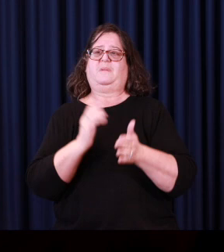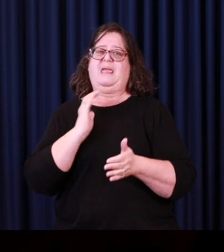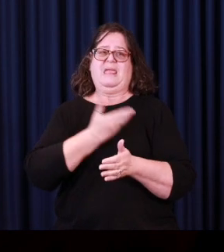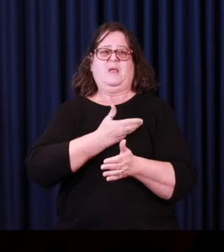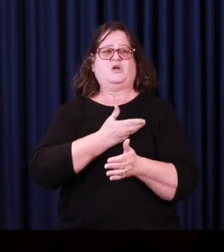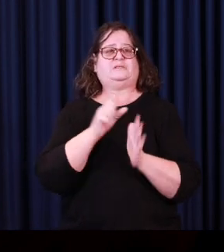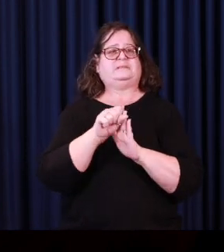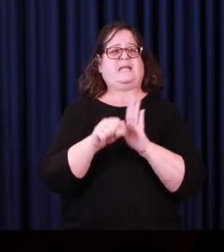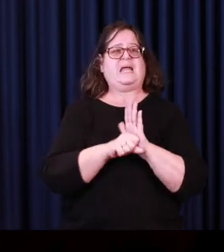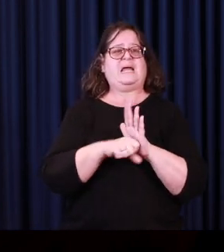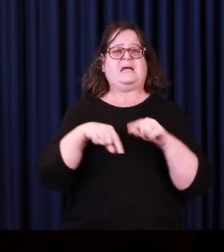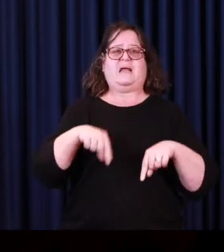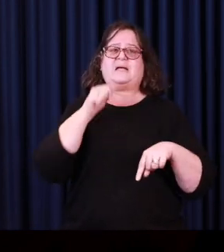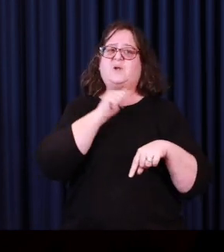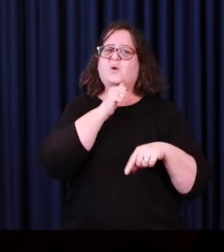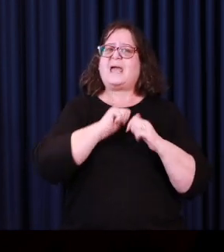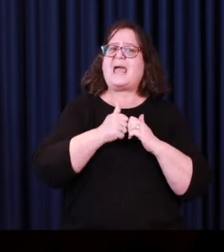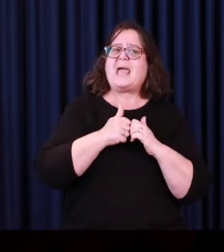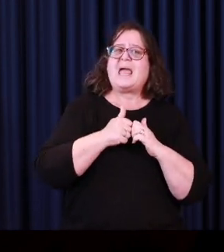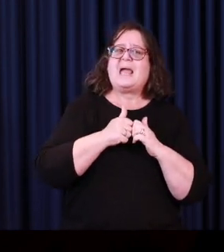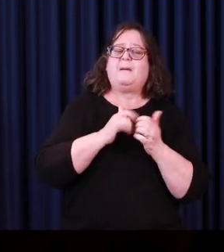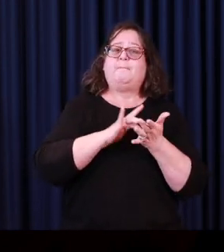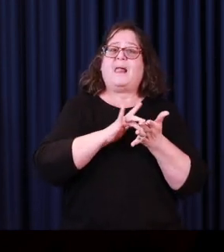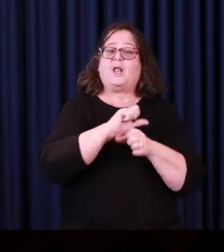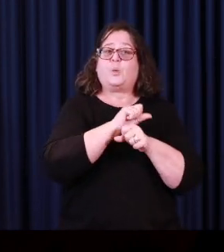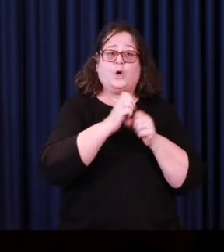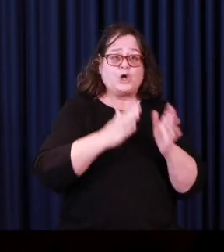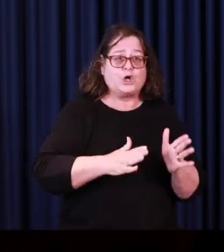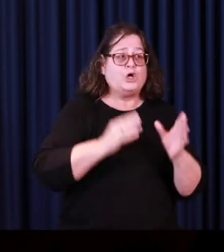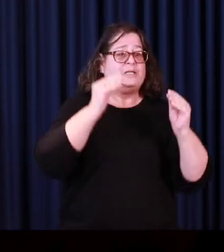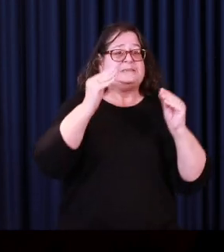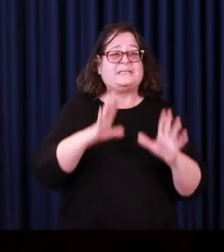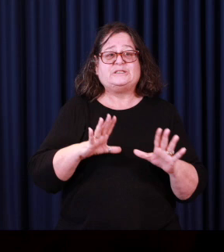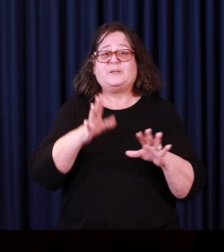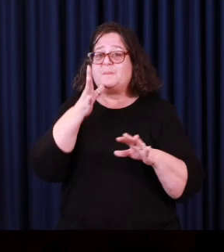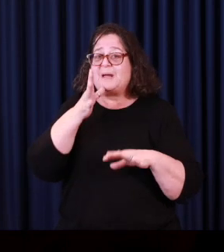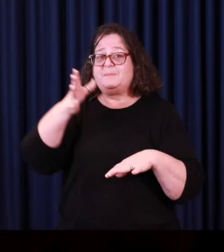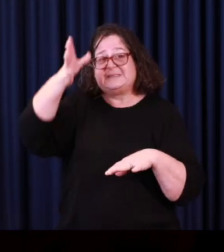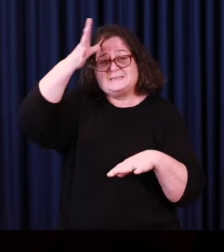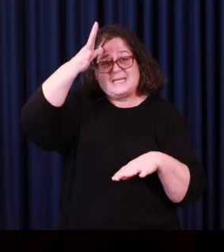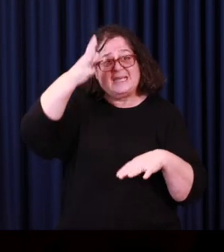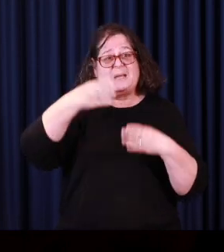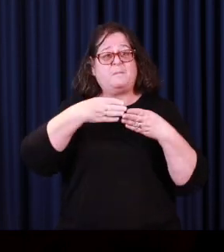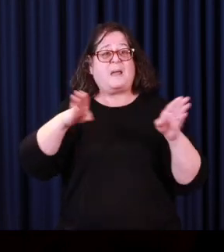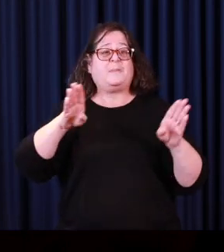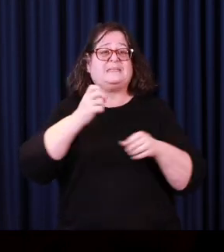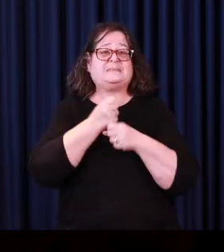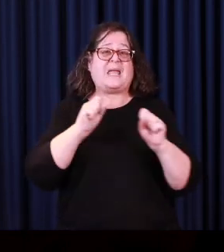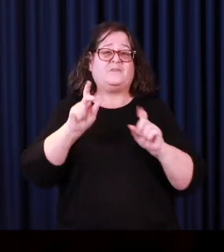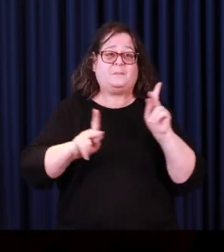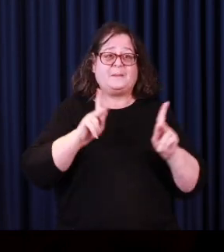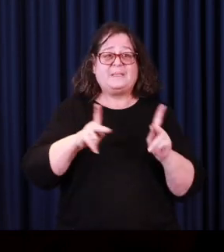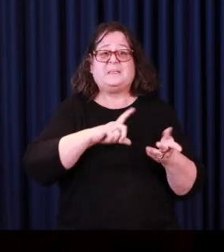workers, teachers, moms and dads, public safety and first responders,